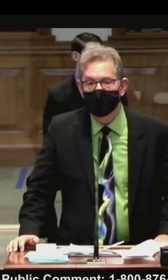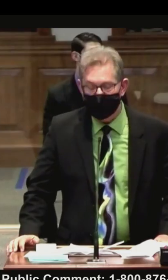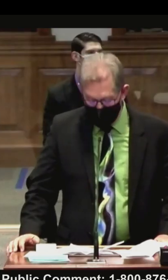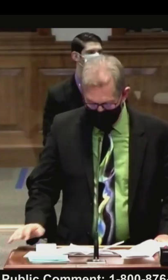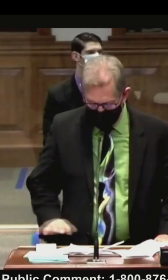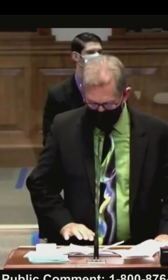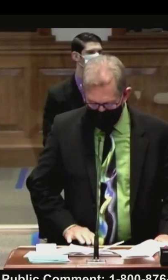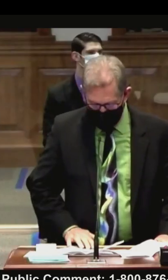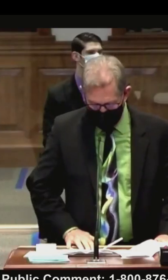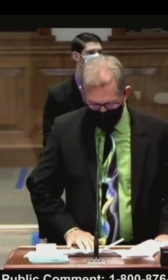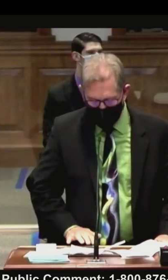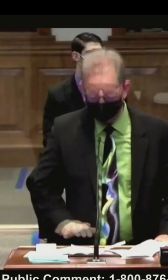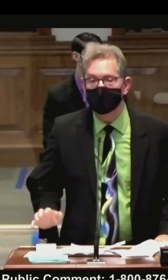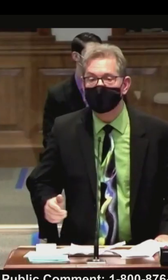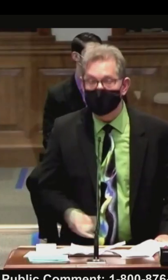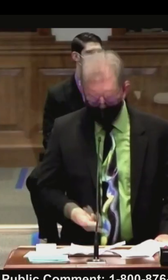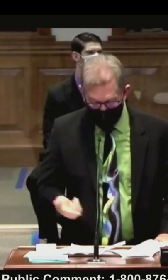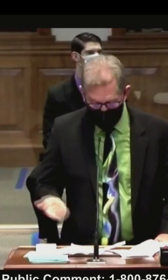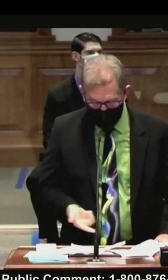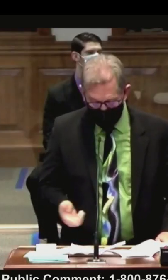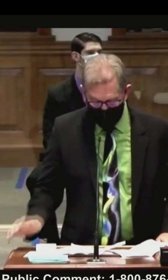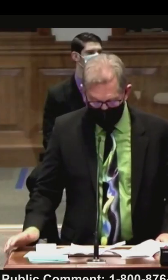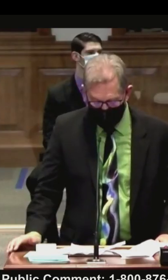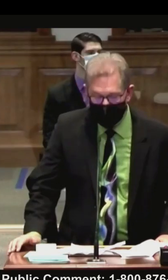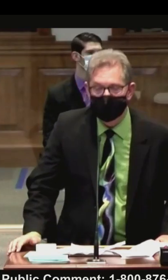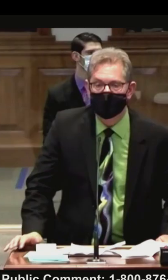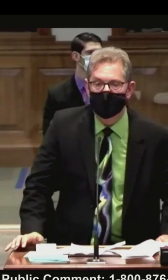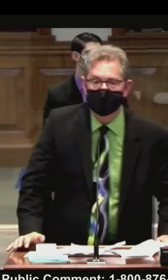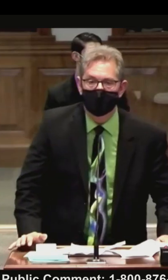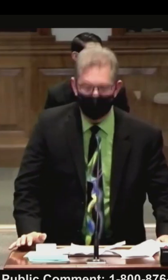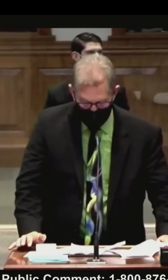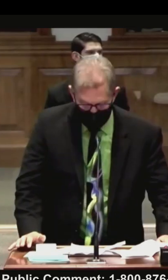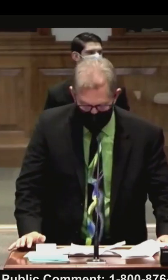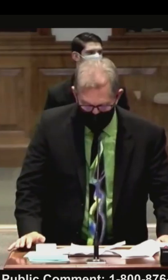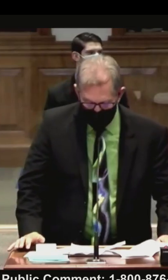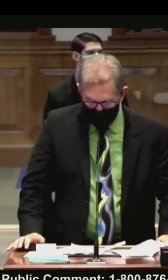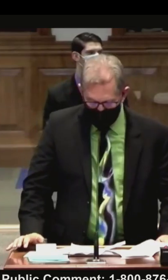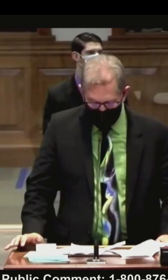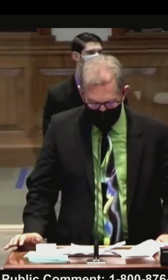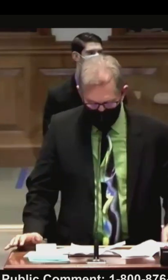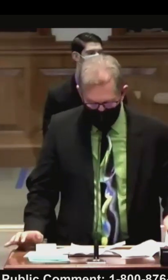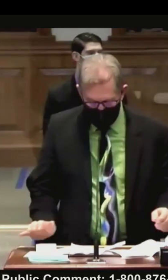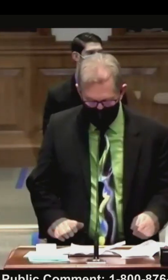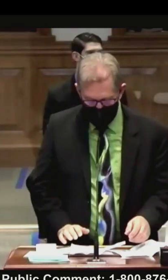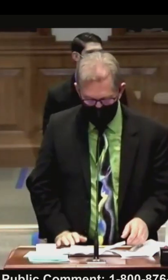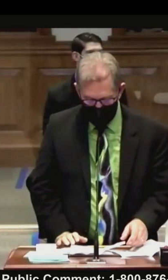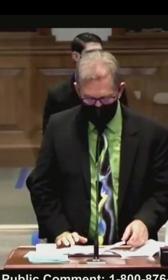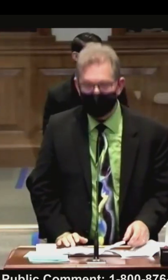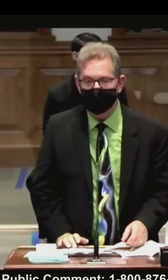of our employees, whether they were the interns, volunteers, advisory board members, friends groups,